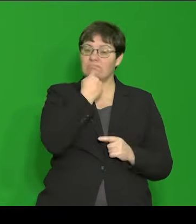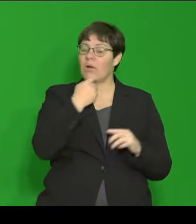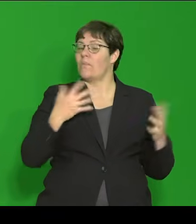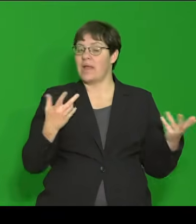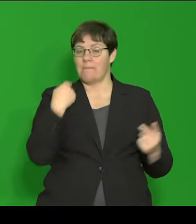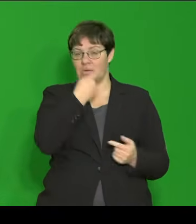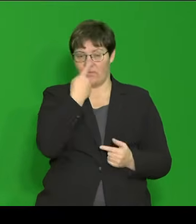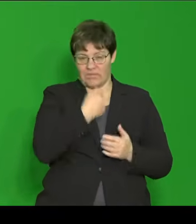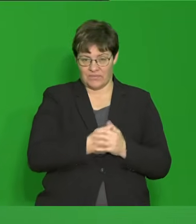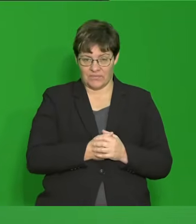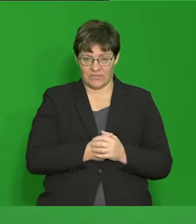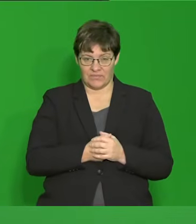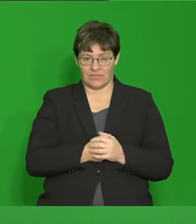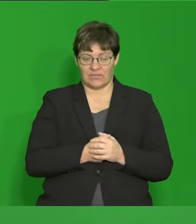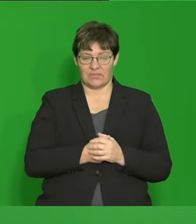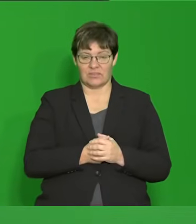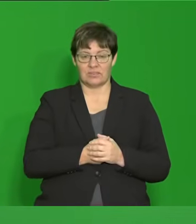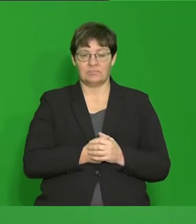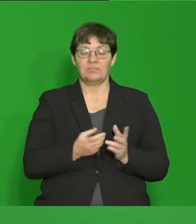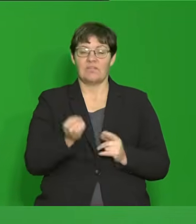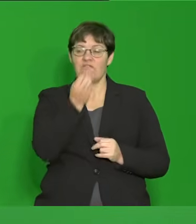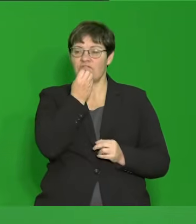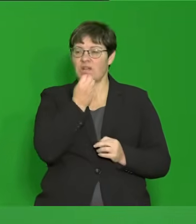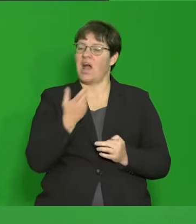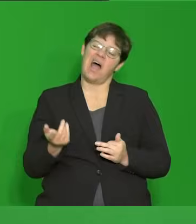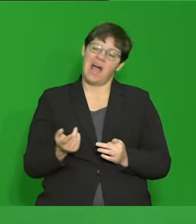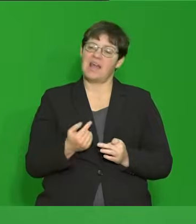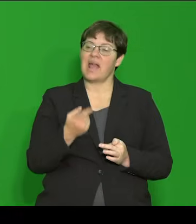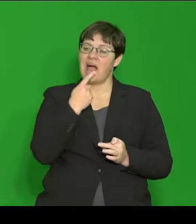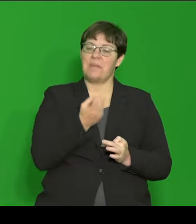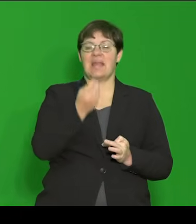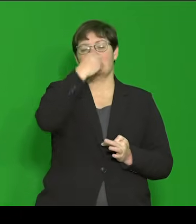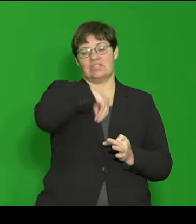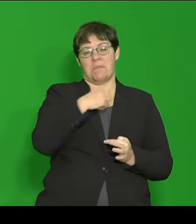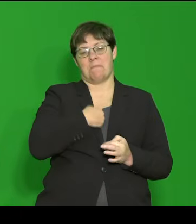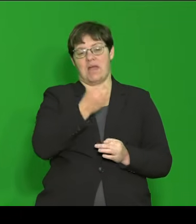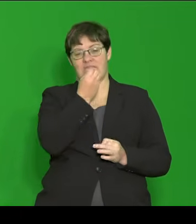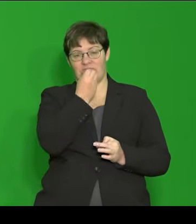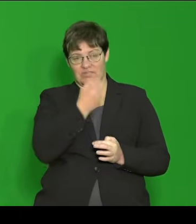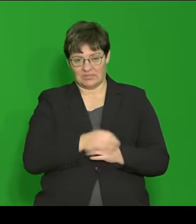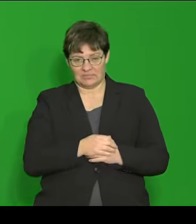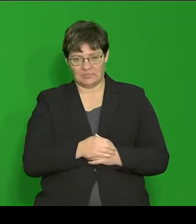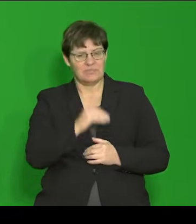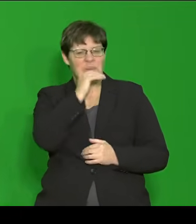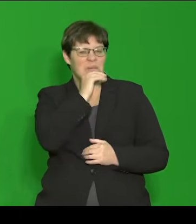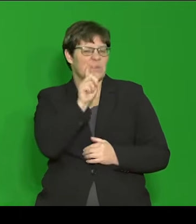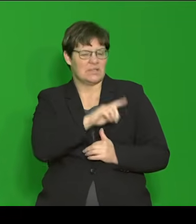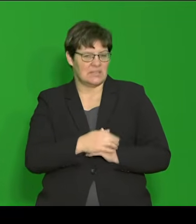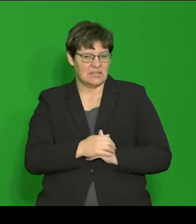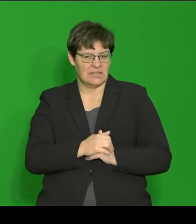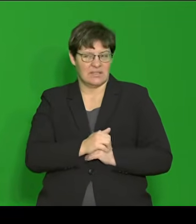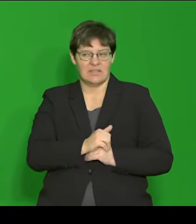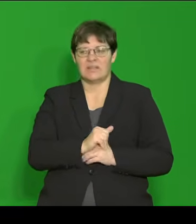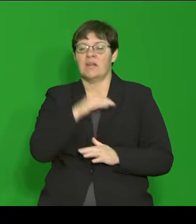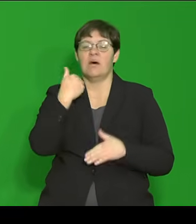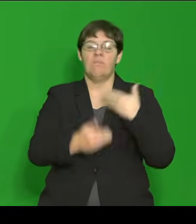mouth. So, the next time you're having a meal, you can say, well, I'm ingesting my meal. What does that mean? It means